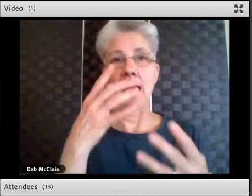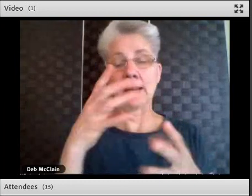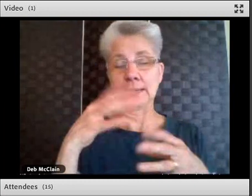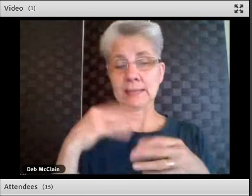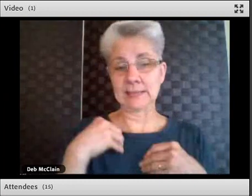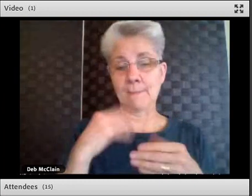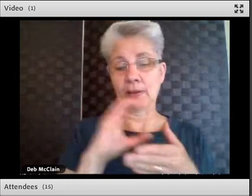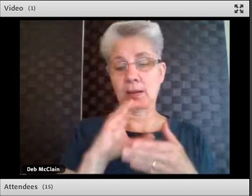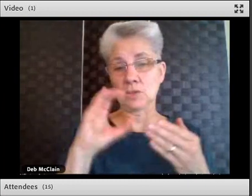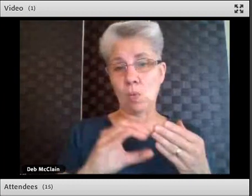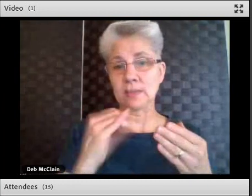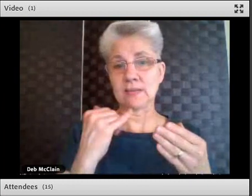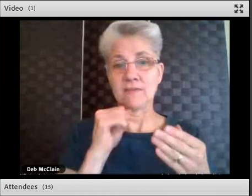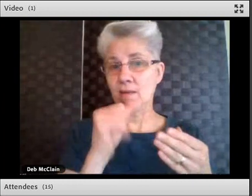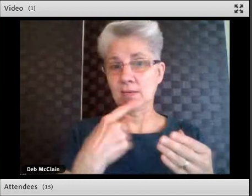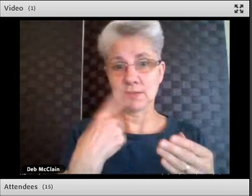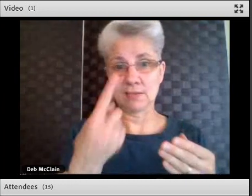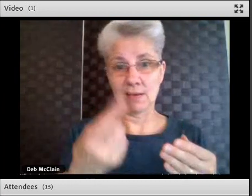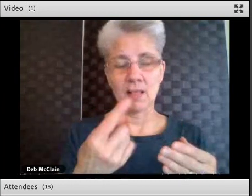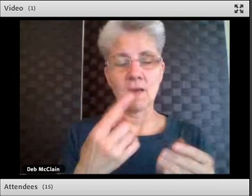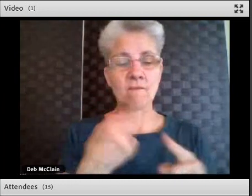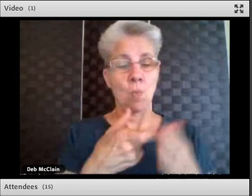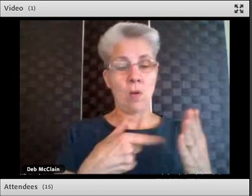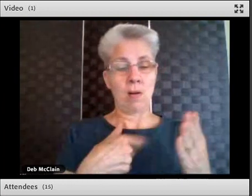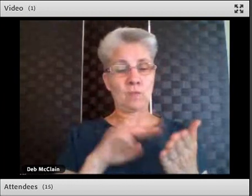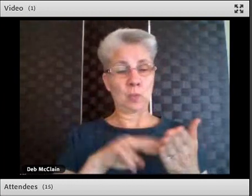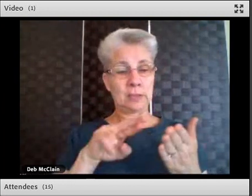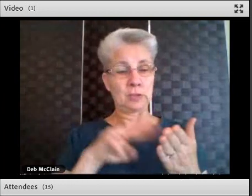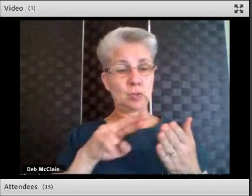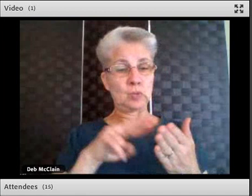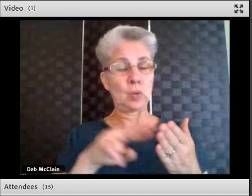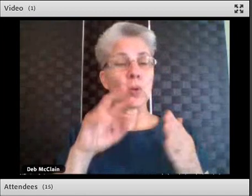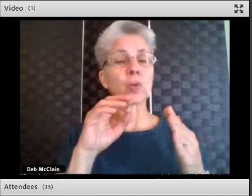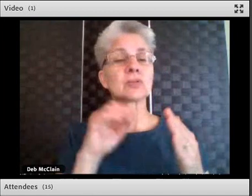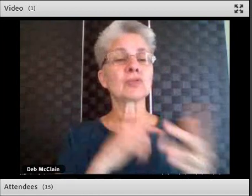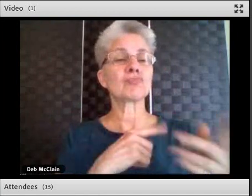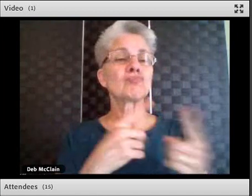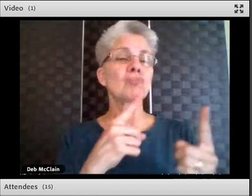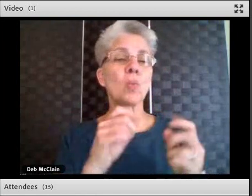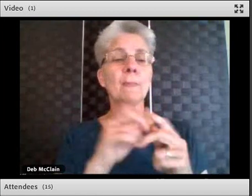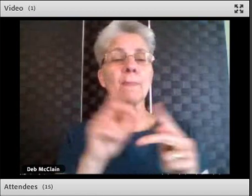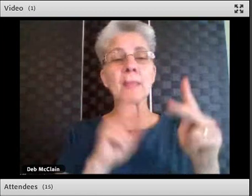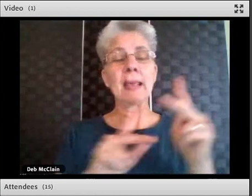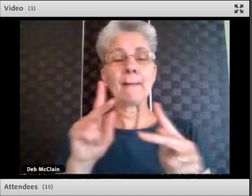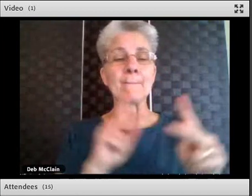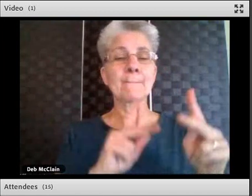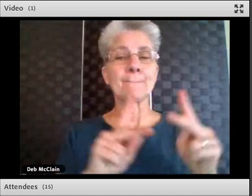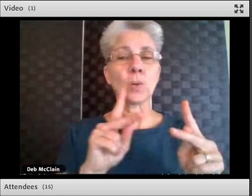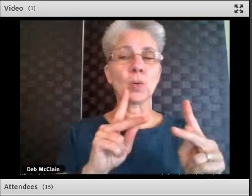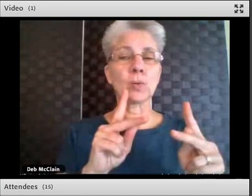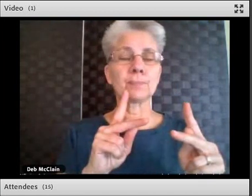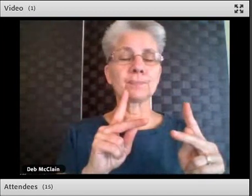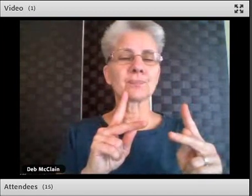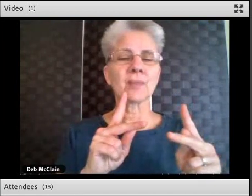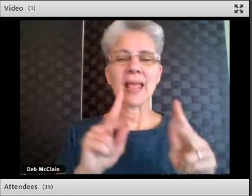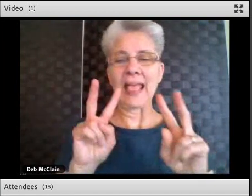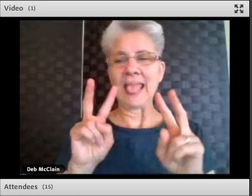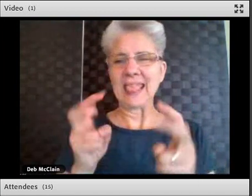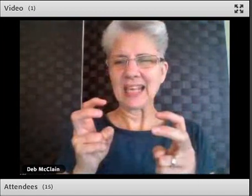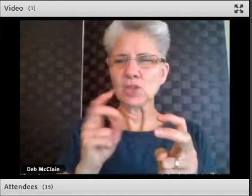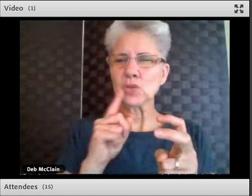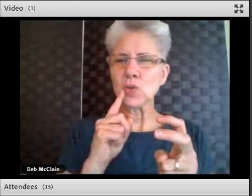disability. And for me, from what I've researched and in talking to people, the issue of disclosure